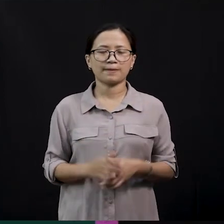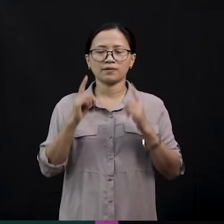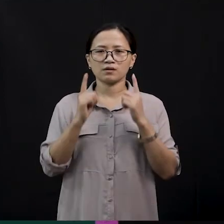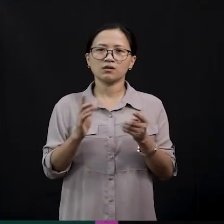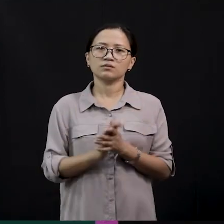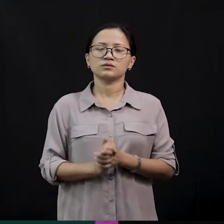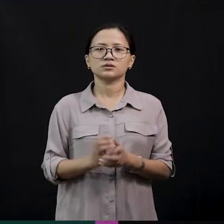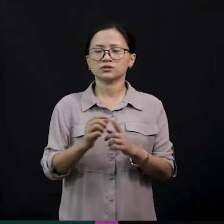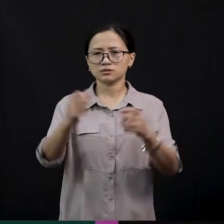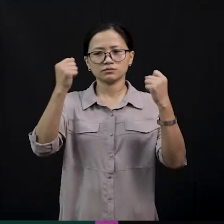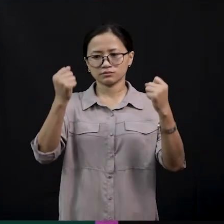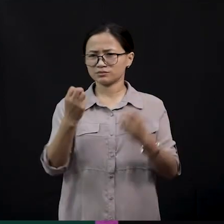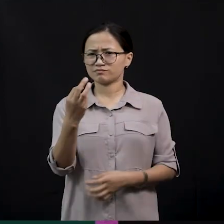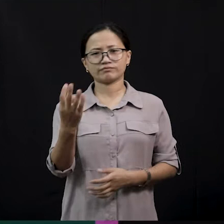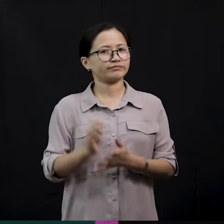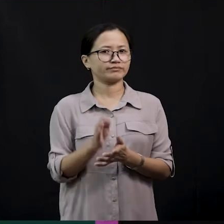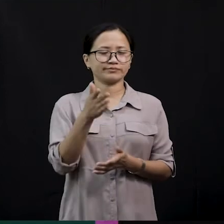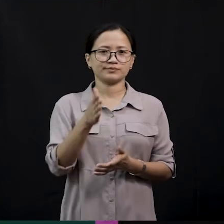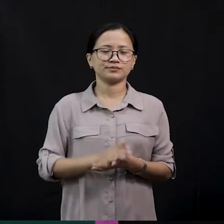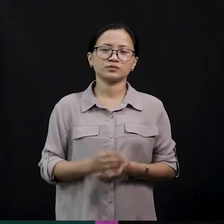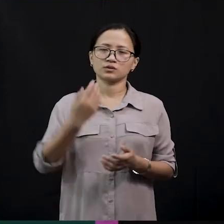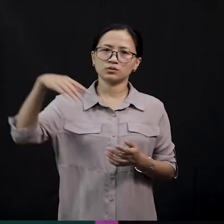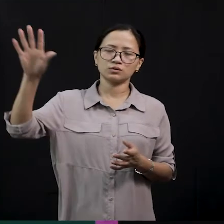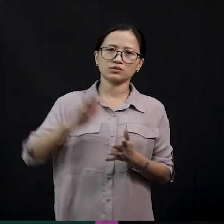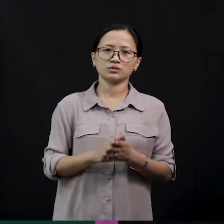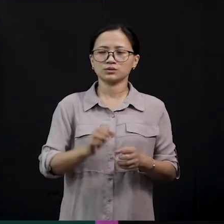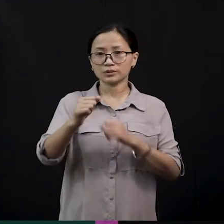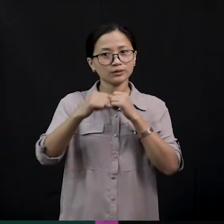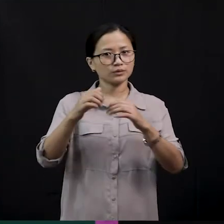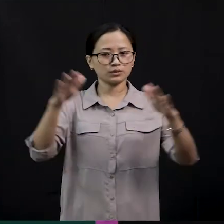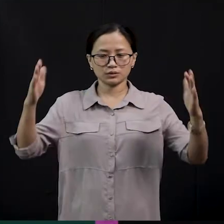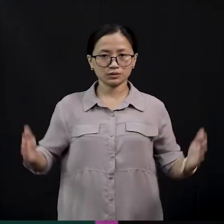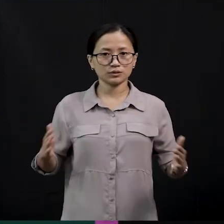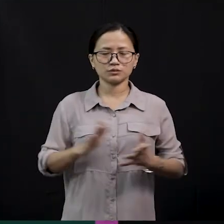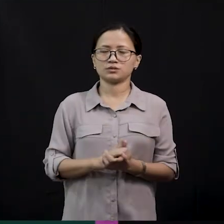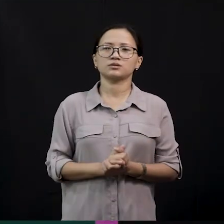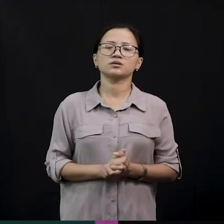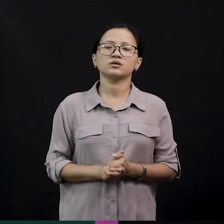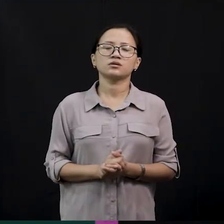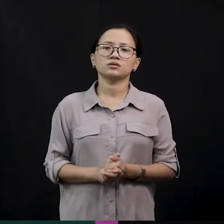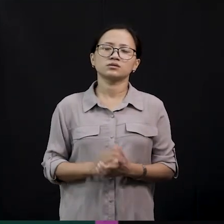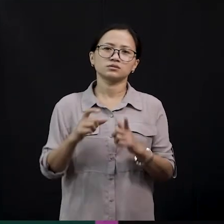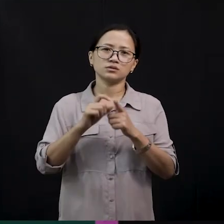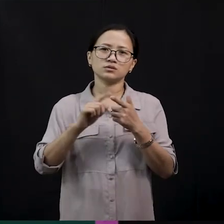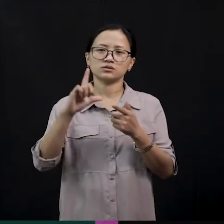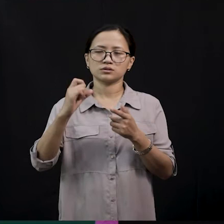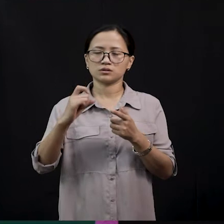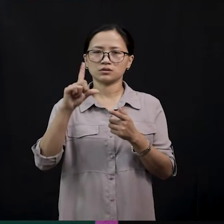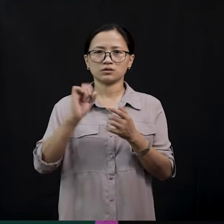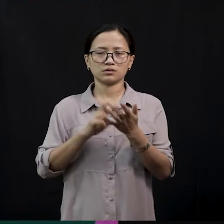But his power counted for naught, and he went away in his chariot. But what happened is that the